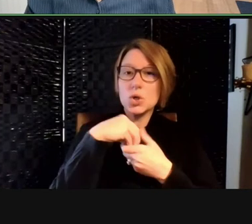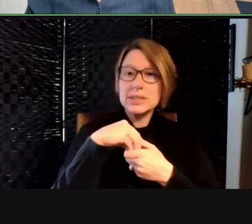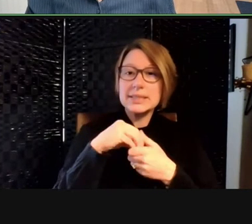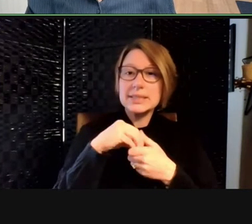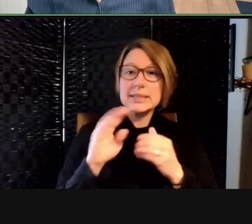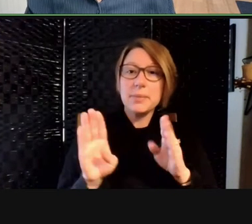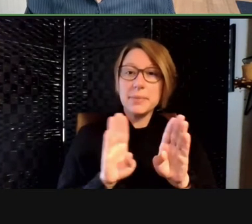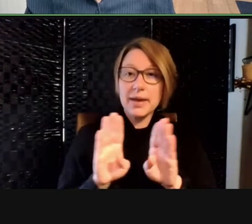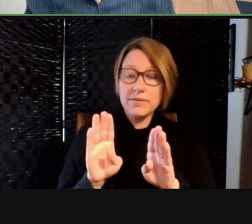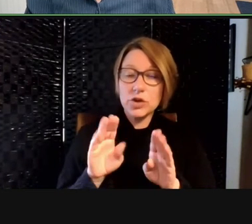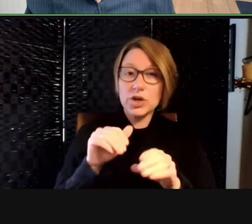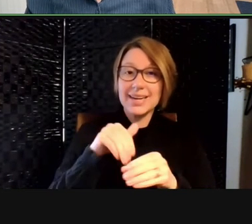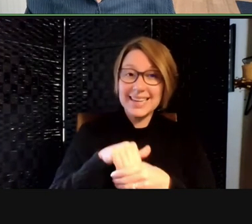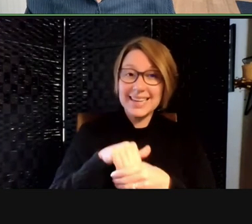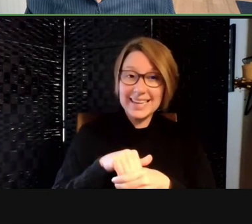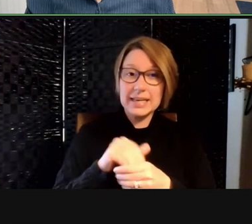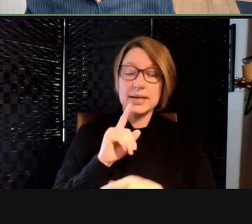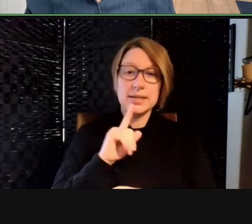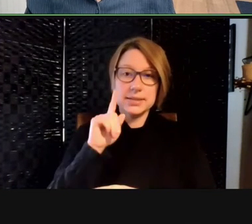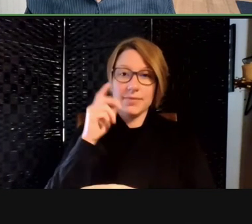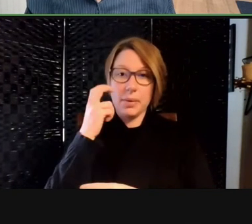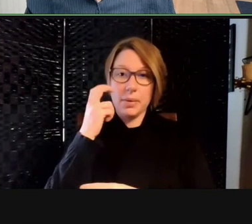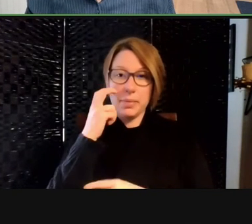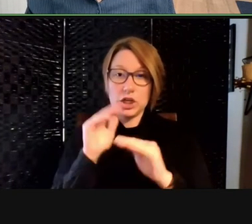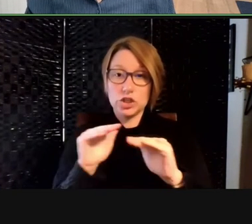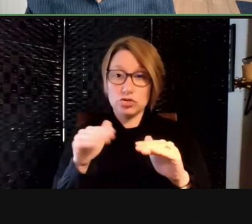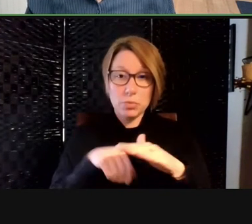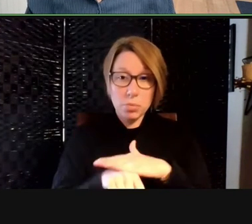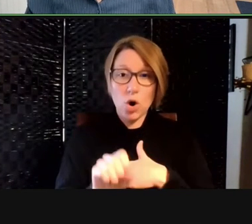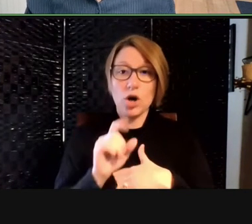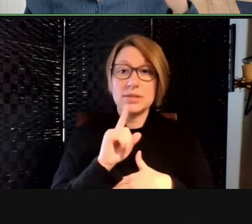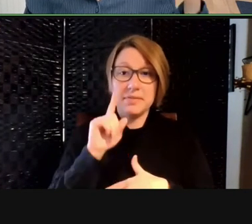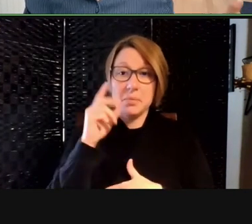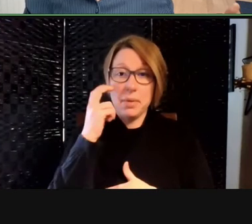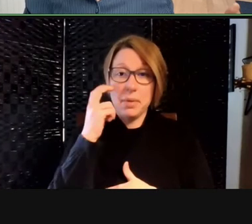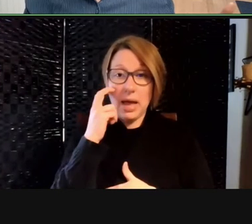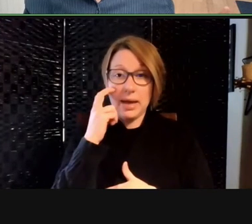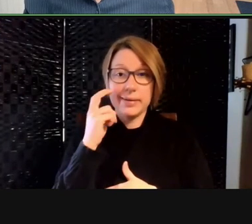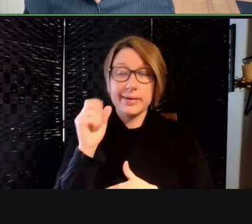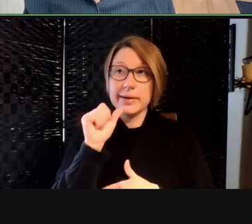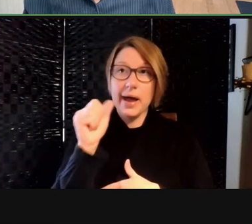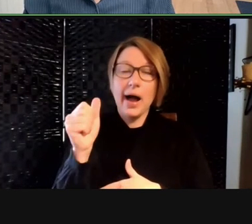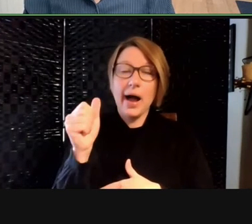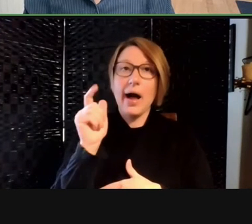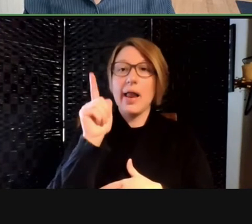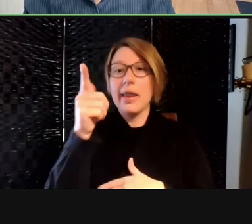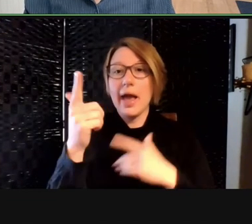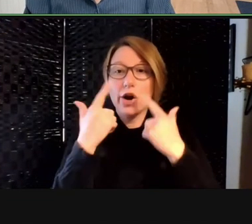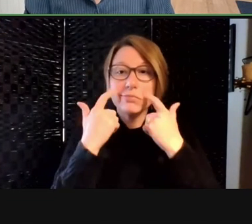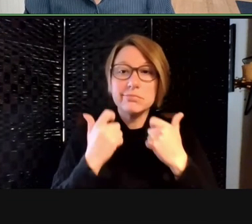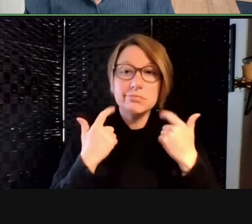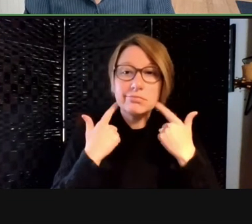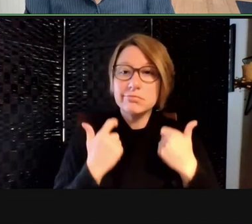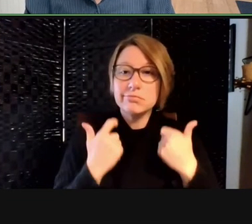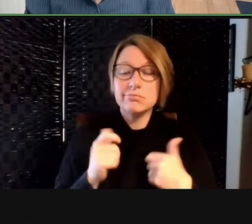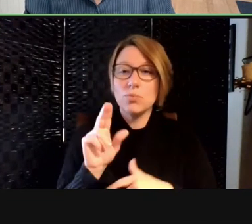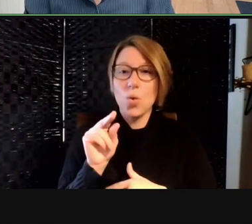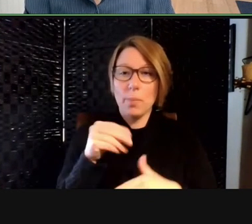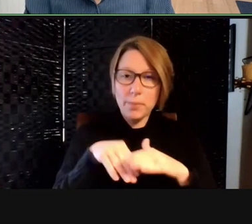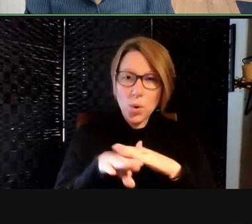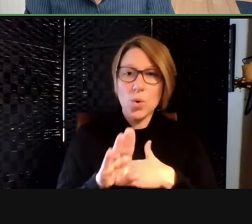congenitally deafblind children. So children who are born deafblind, not acquire it later. And